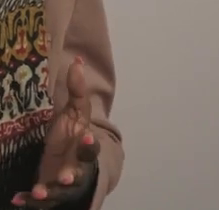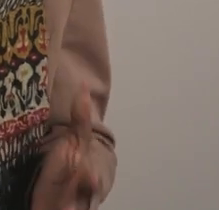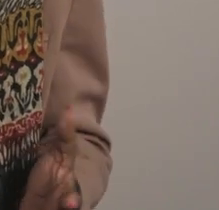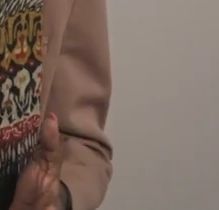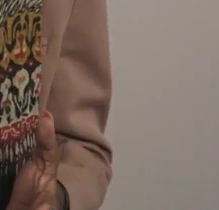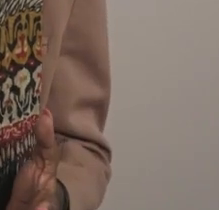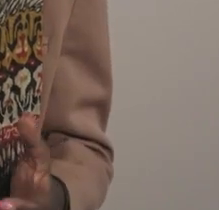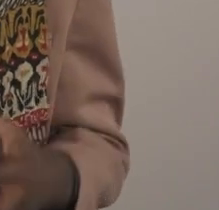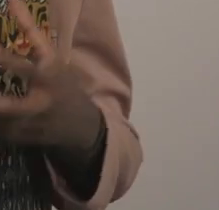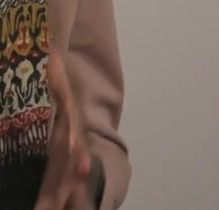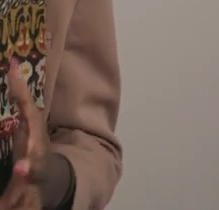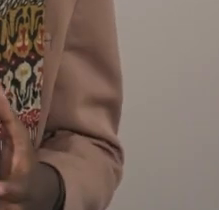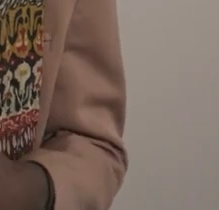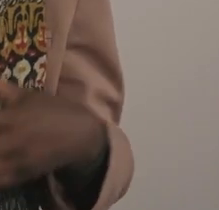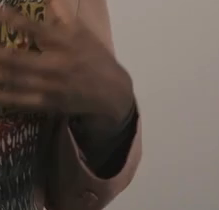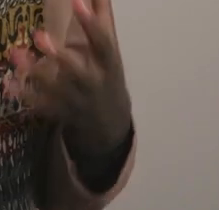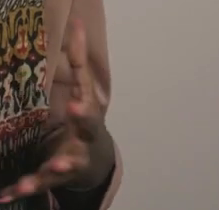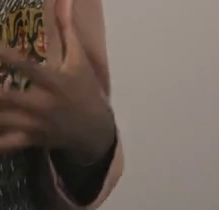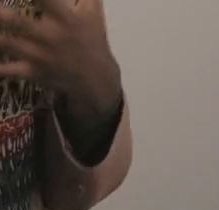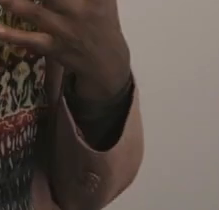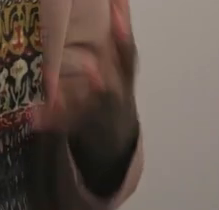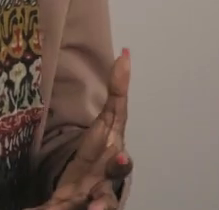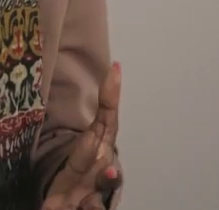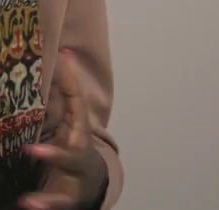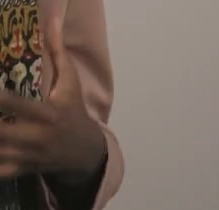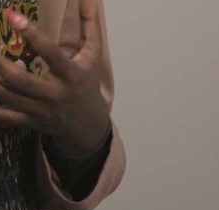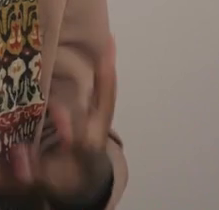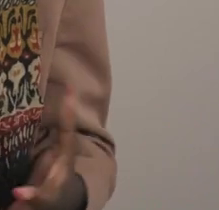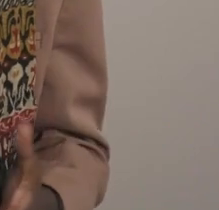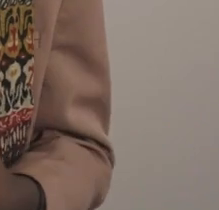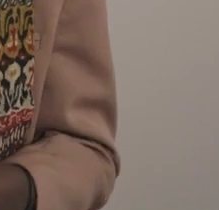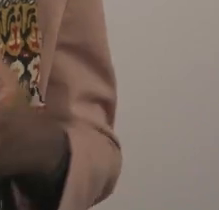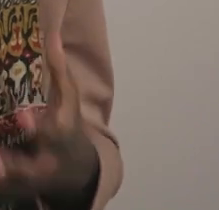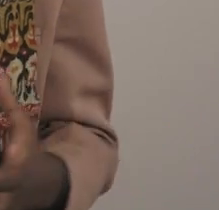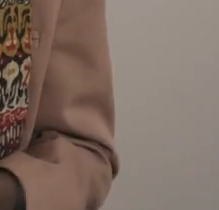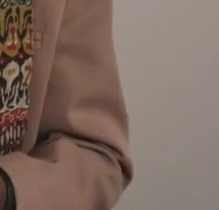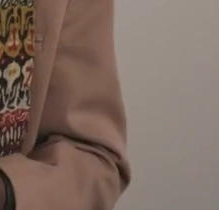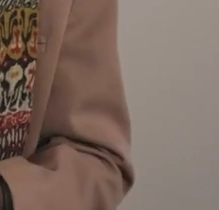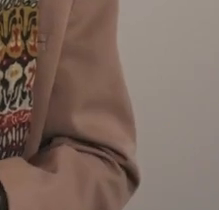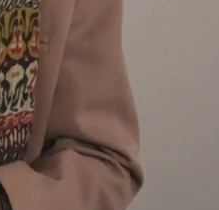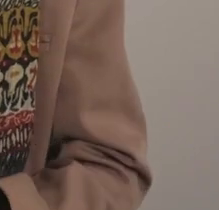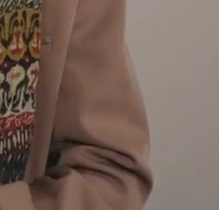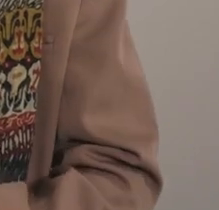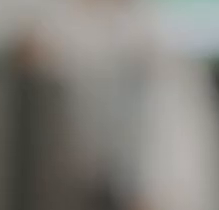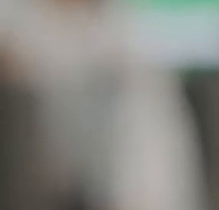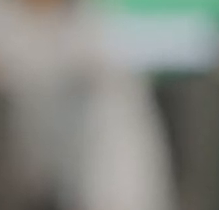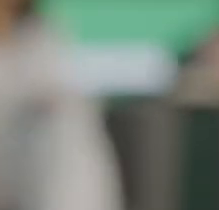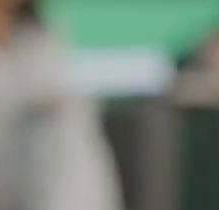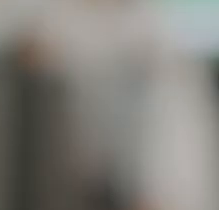around participation, representation, and are willing to actually take the action, organize, and actually be part of the